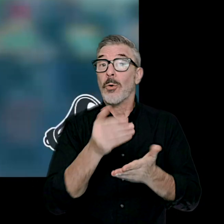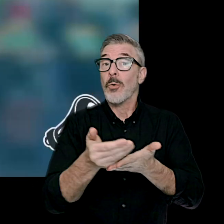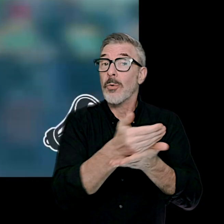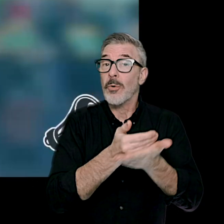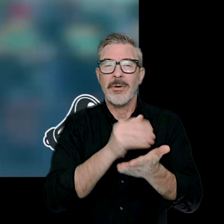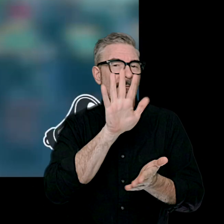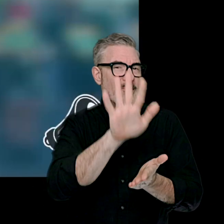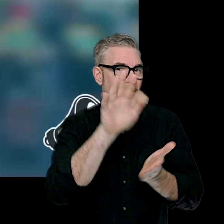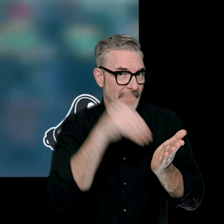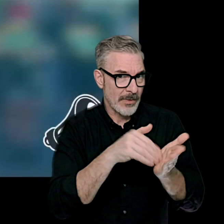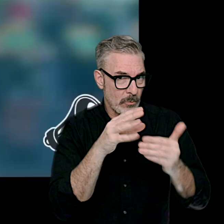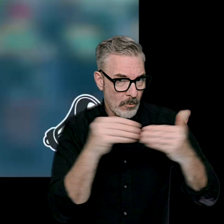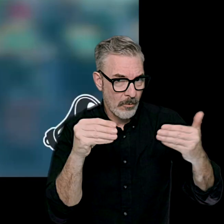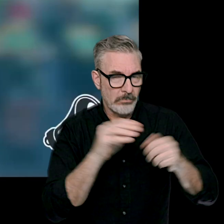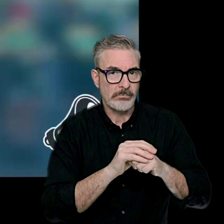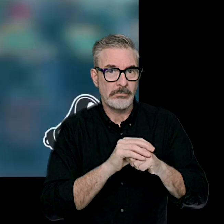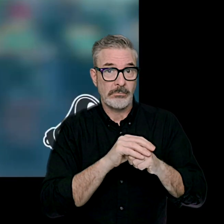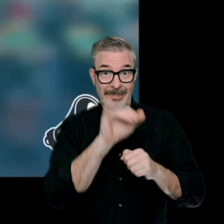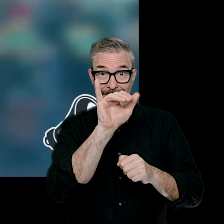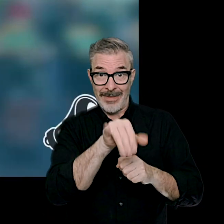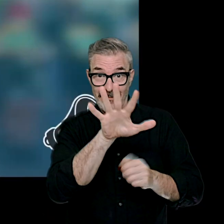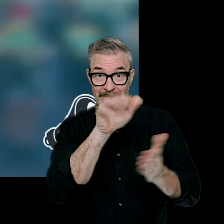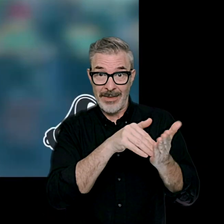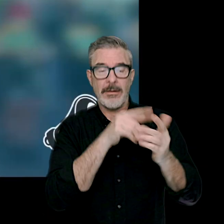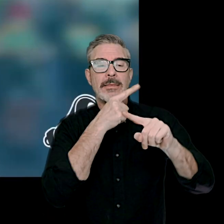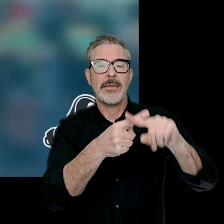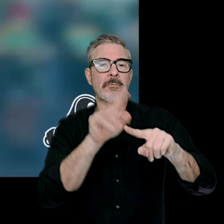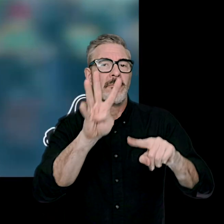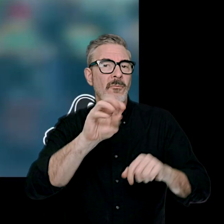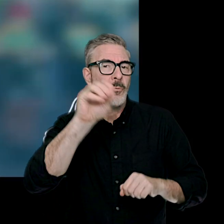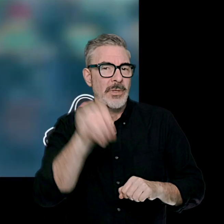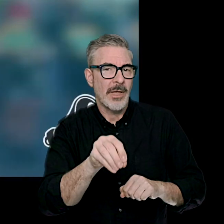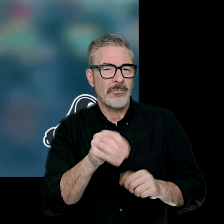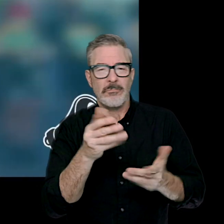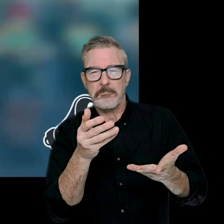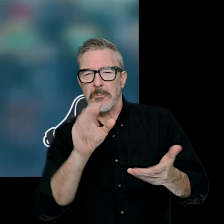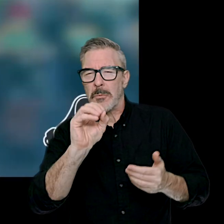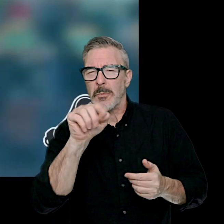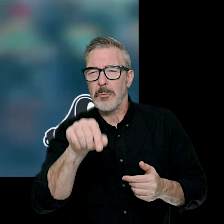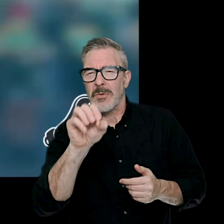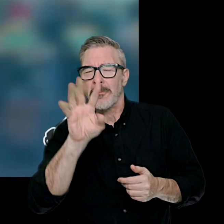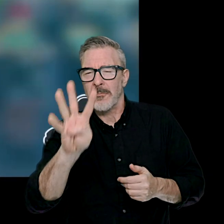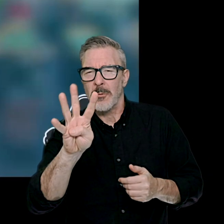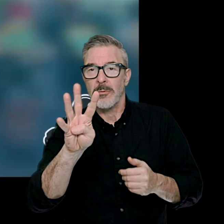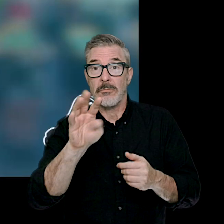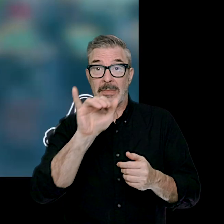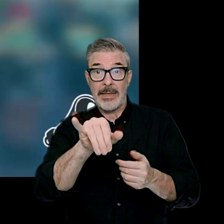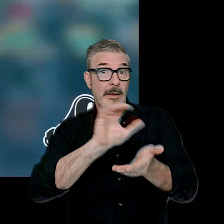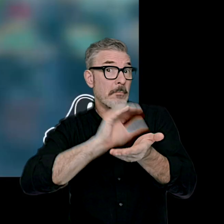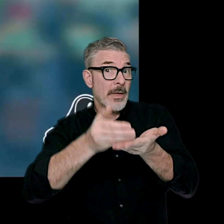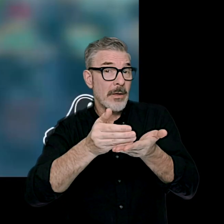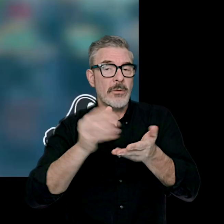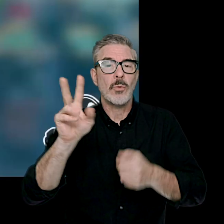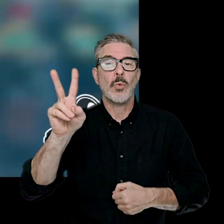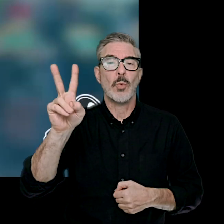An example, so let's just say this worker earned $5,000 in an entire